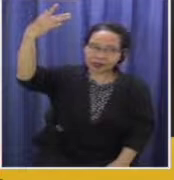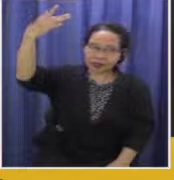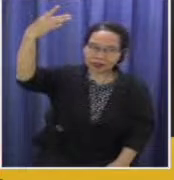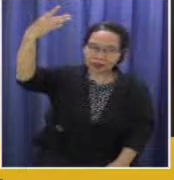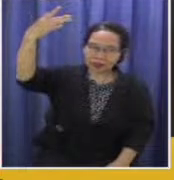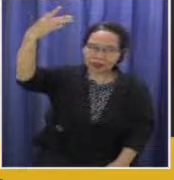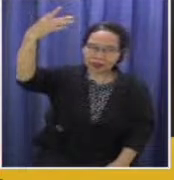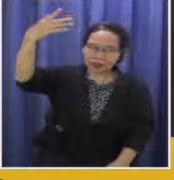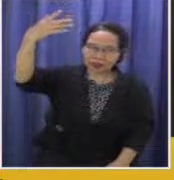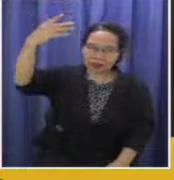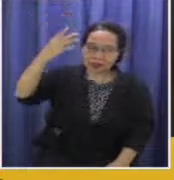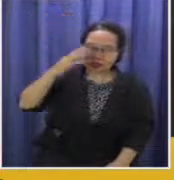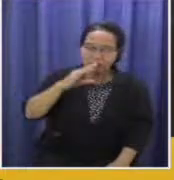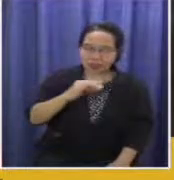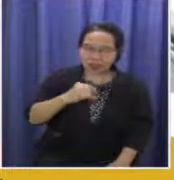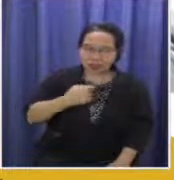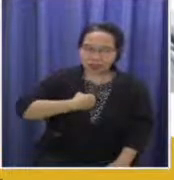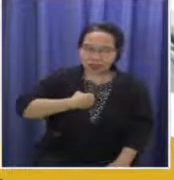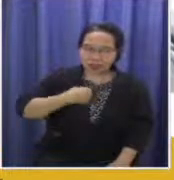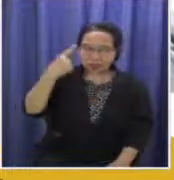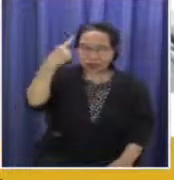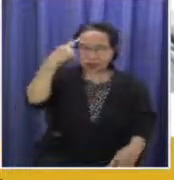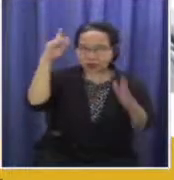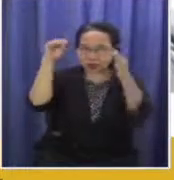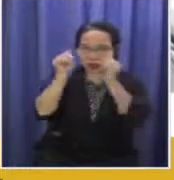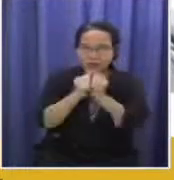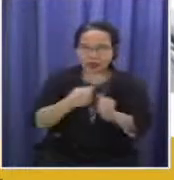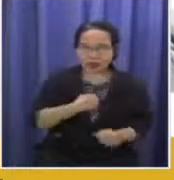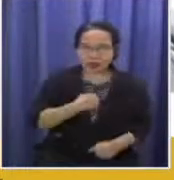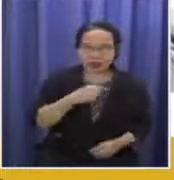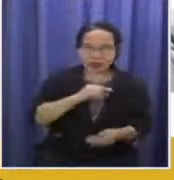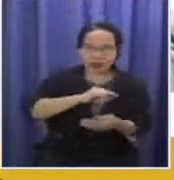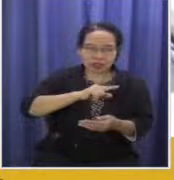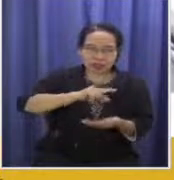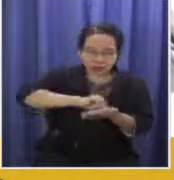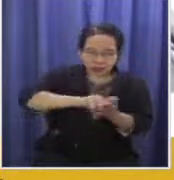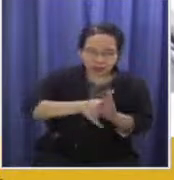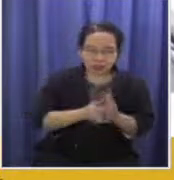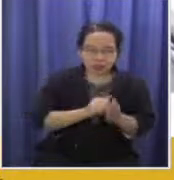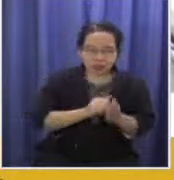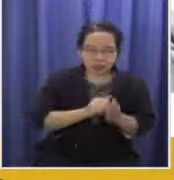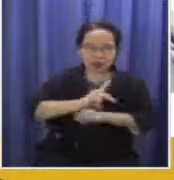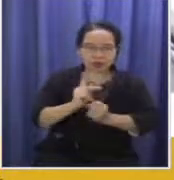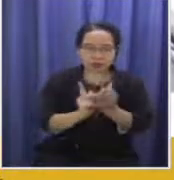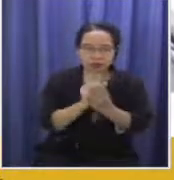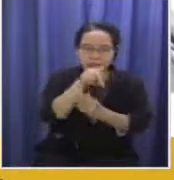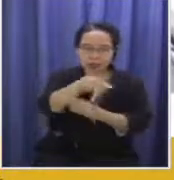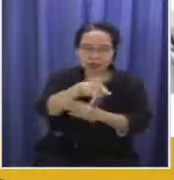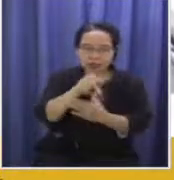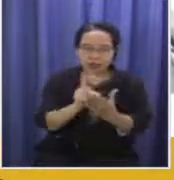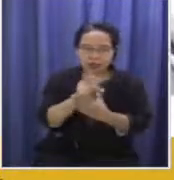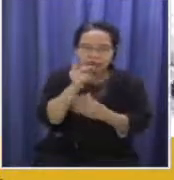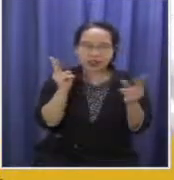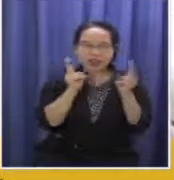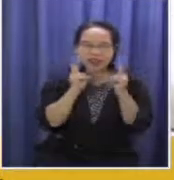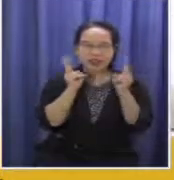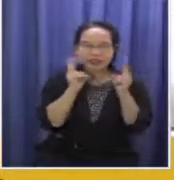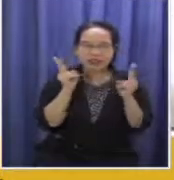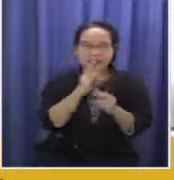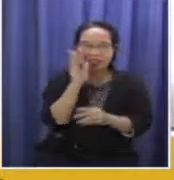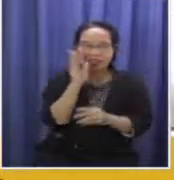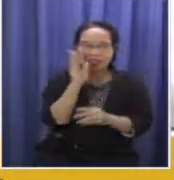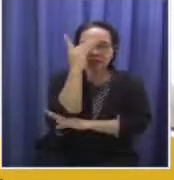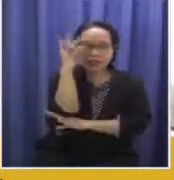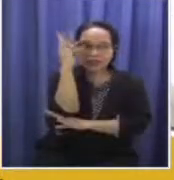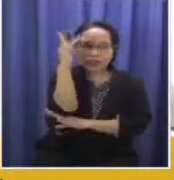I hope you are with me. Because those plants, herbs, and